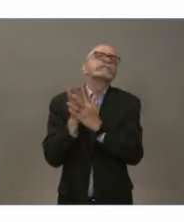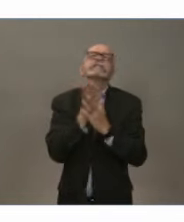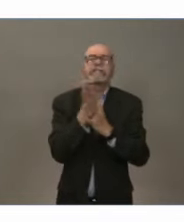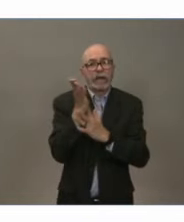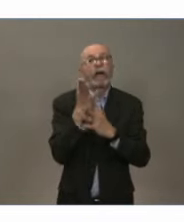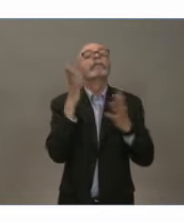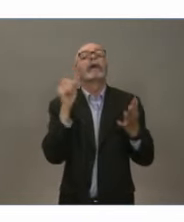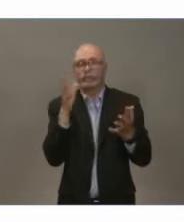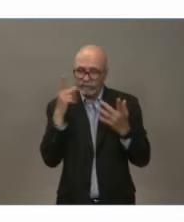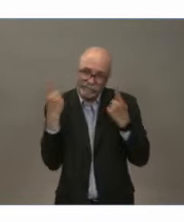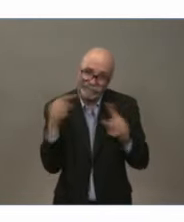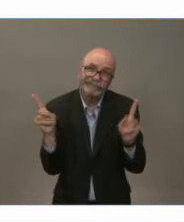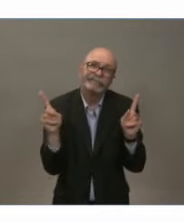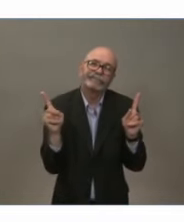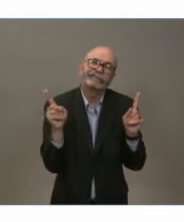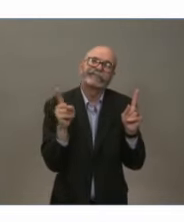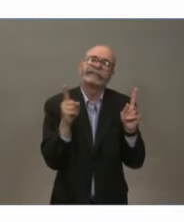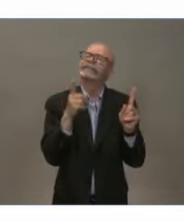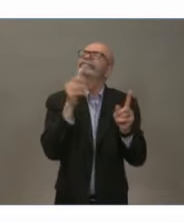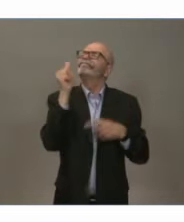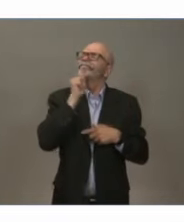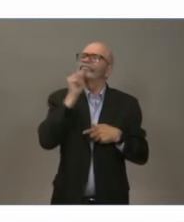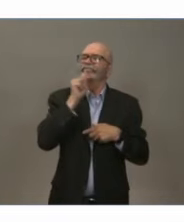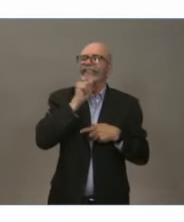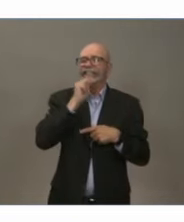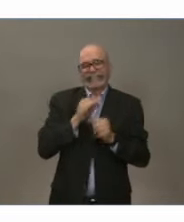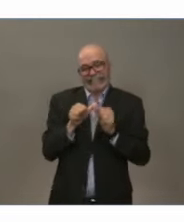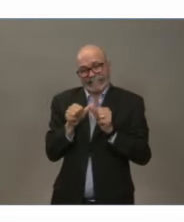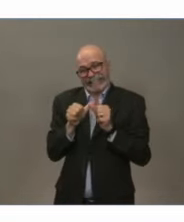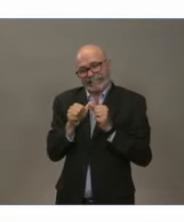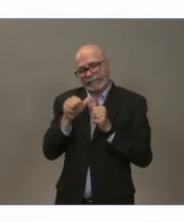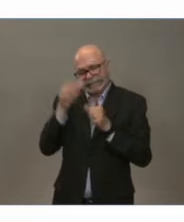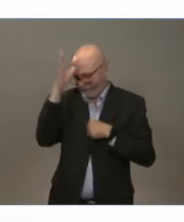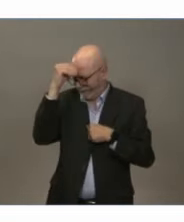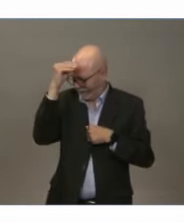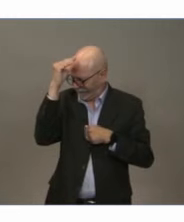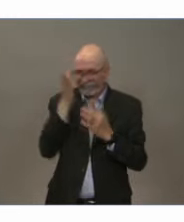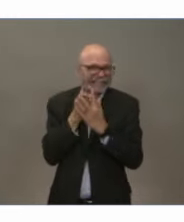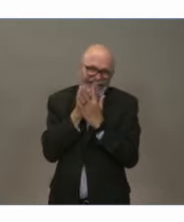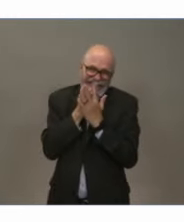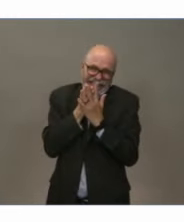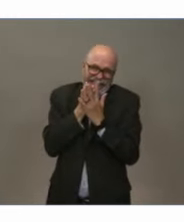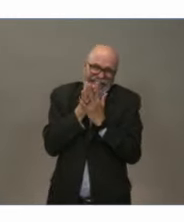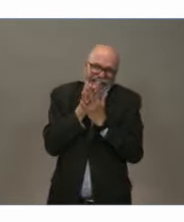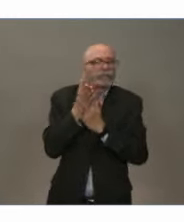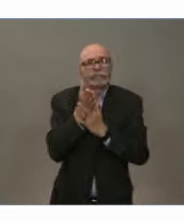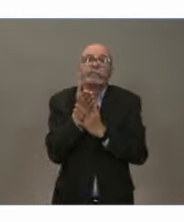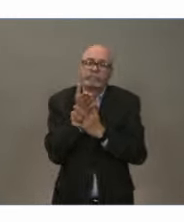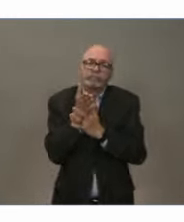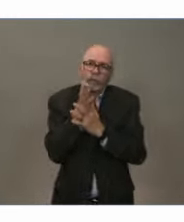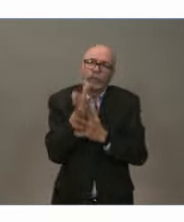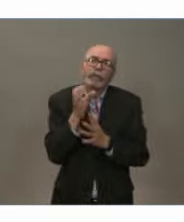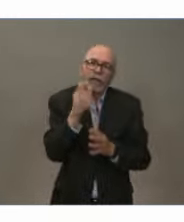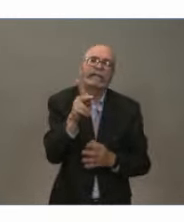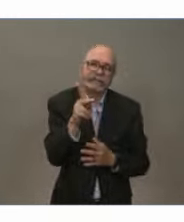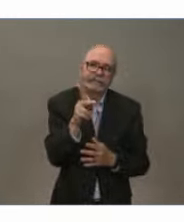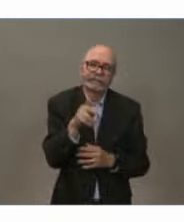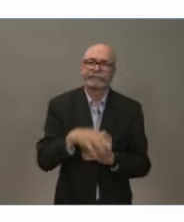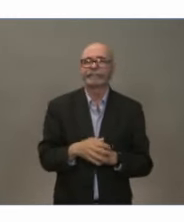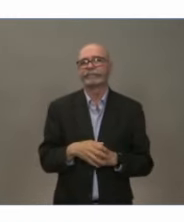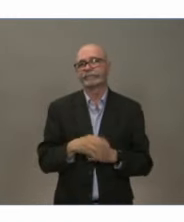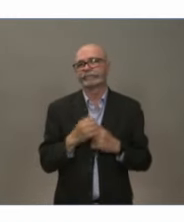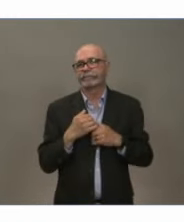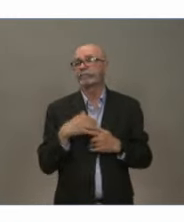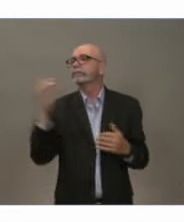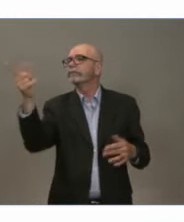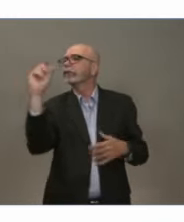stick with them for a number of weeks to come. Go ahead, Shana, with your follow-up. Can you talk about what